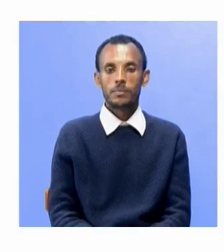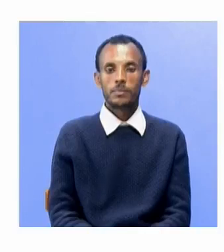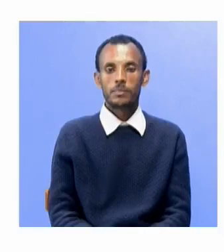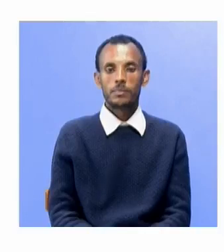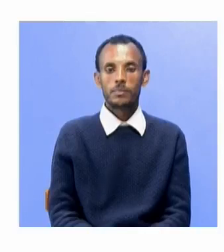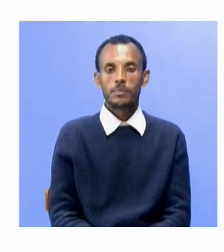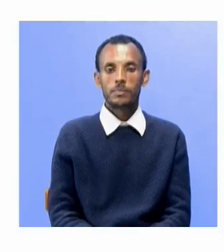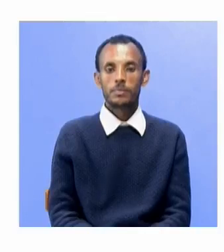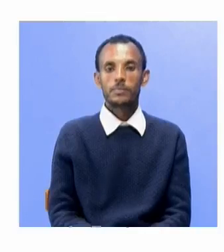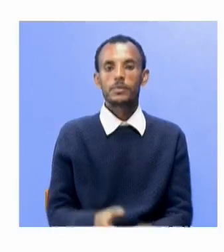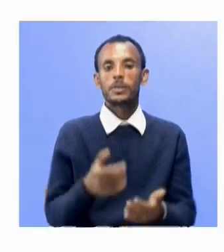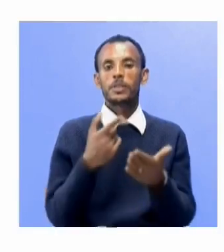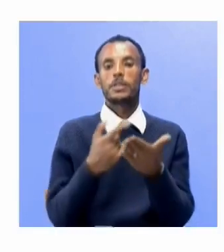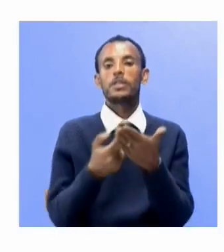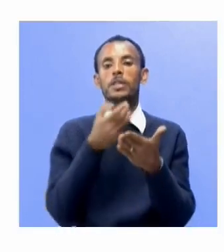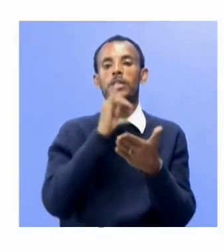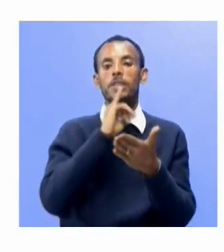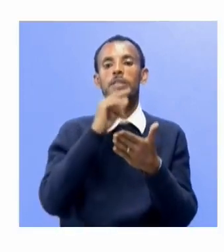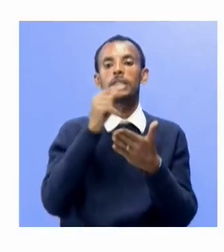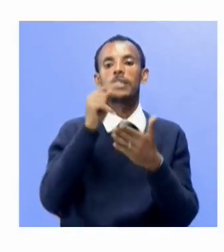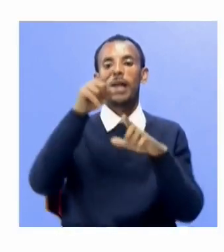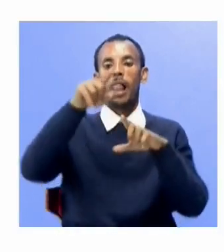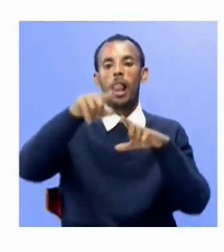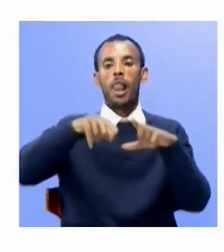Okay, this is a line graph.